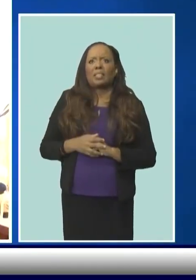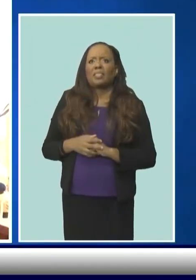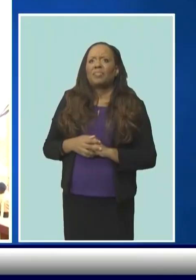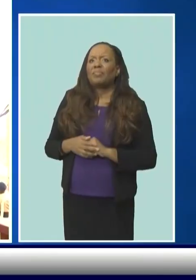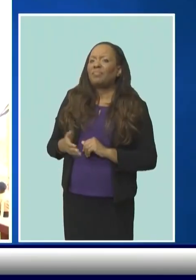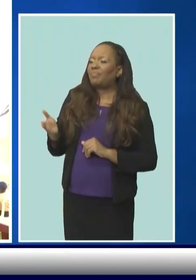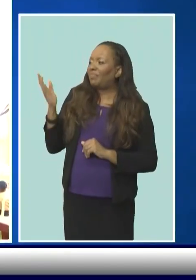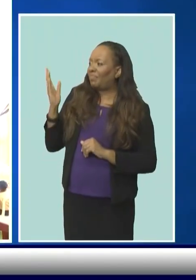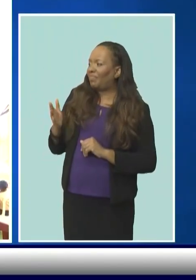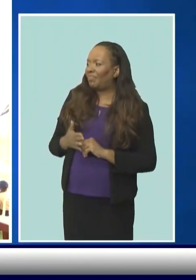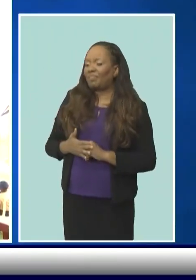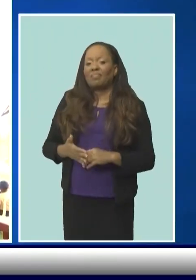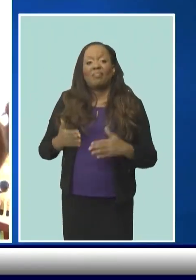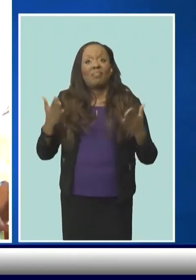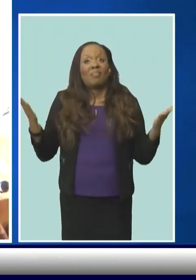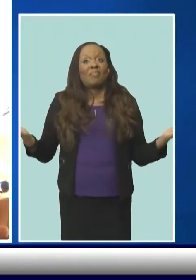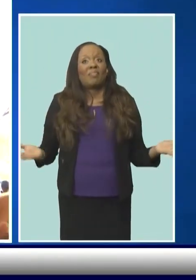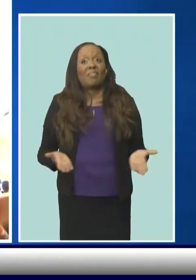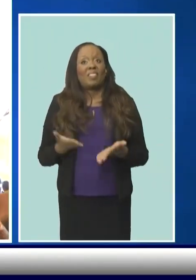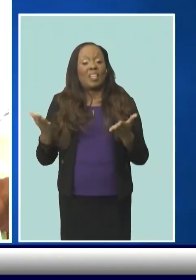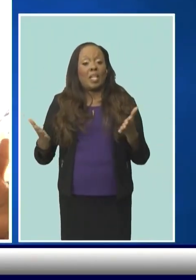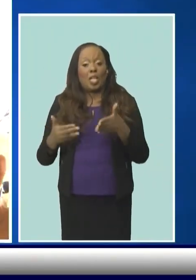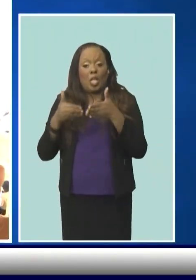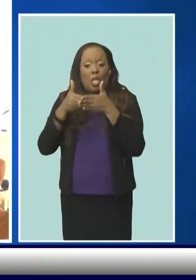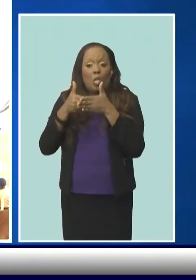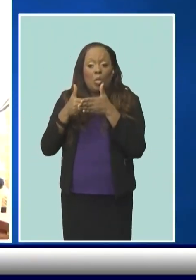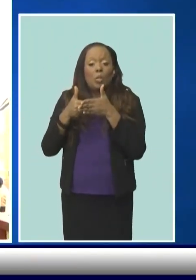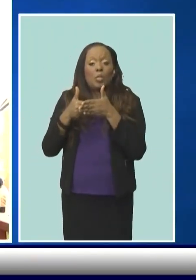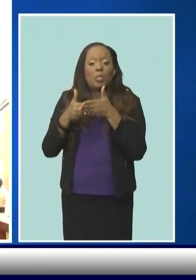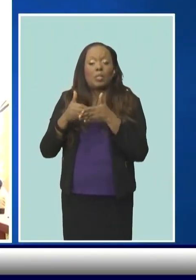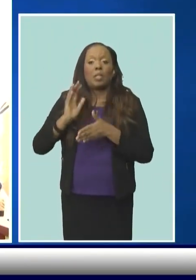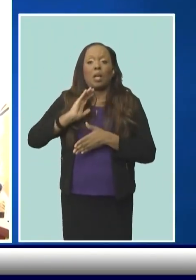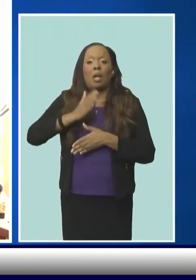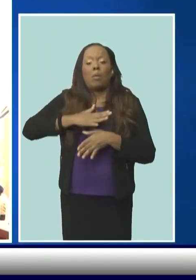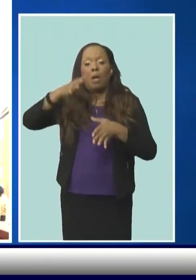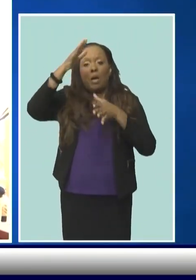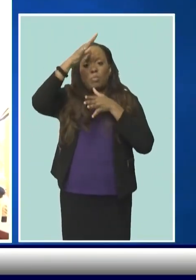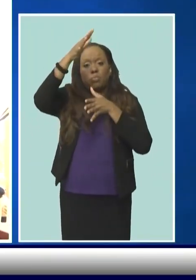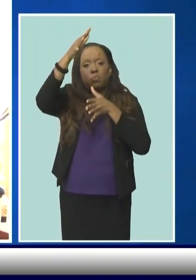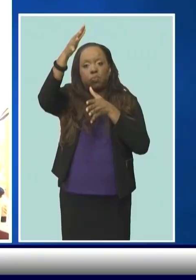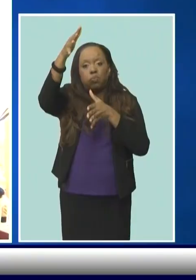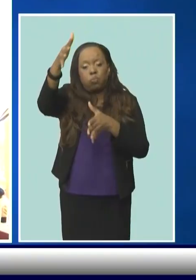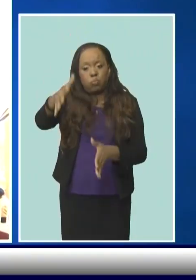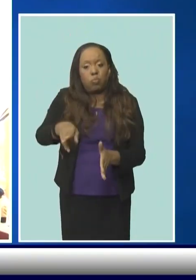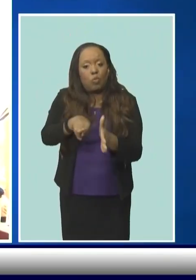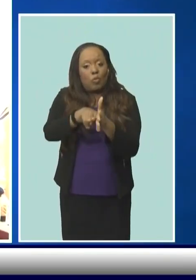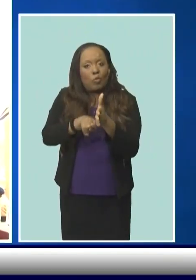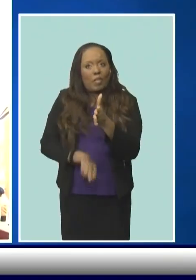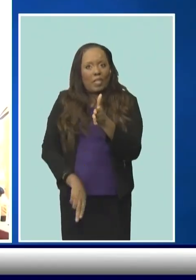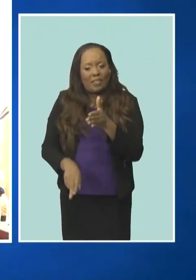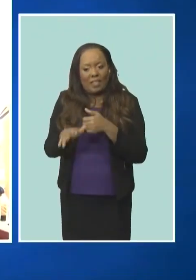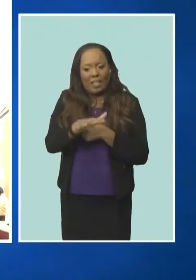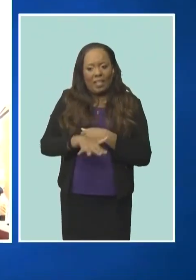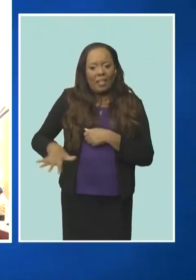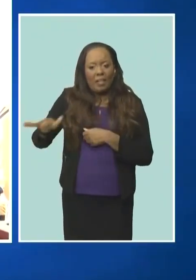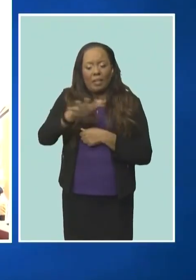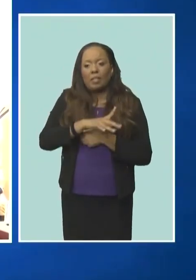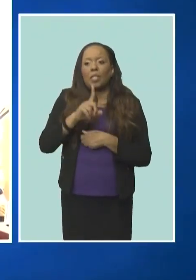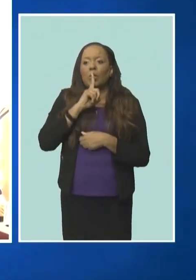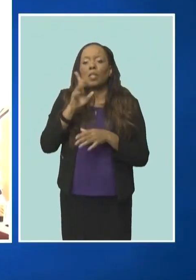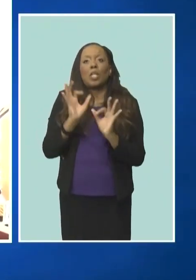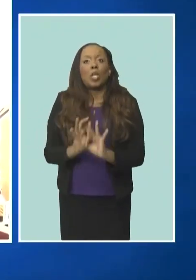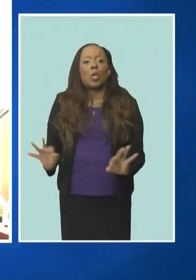the site, which is close to an ancestral, graveyard of our ancestors, and so we feel the importance of that